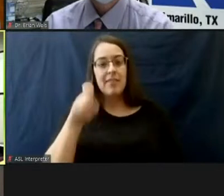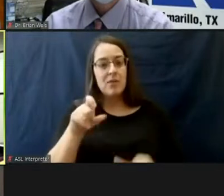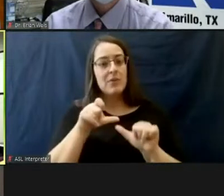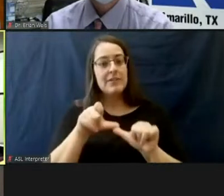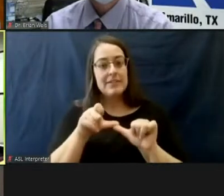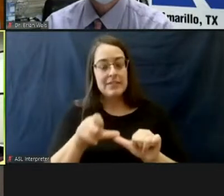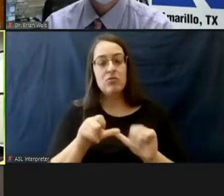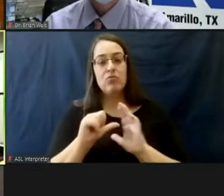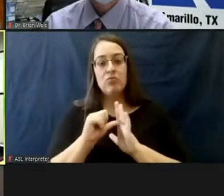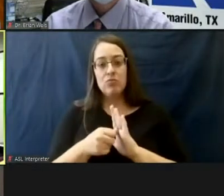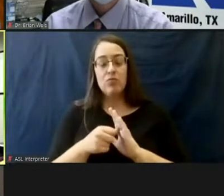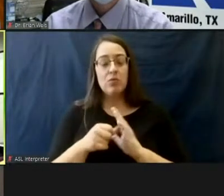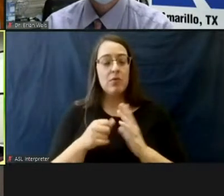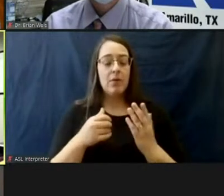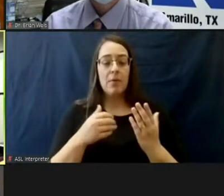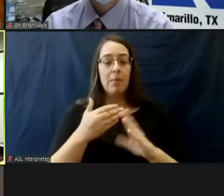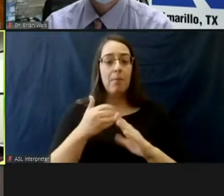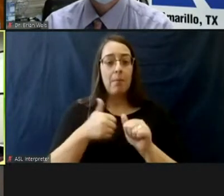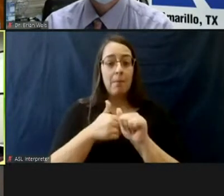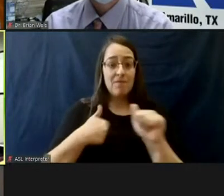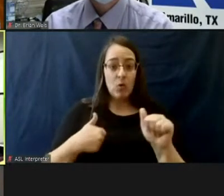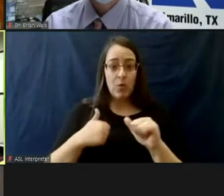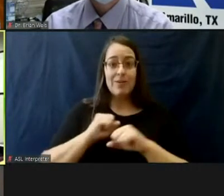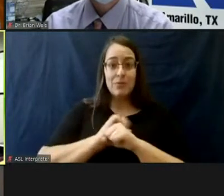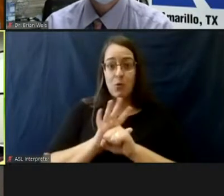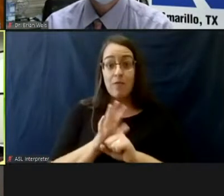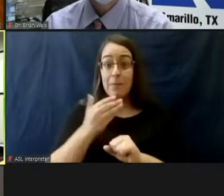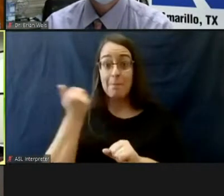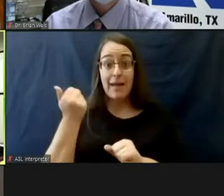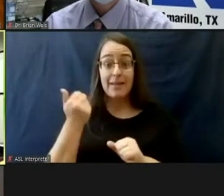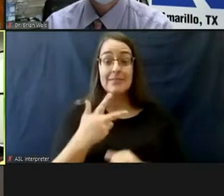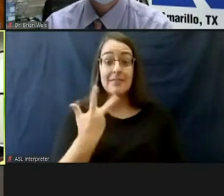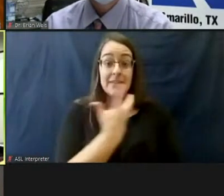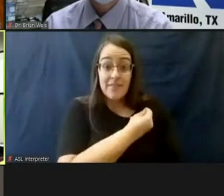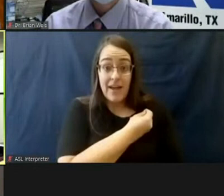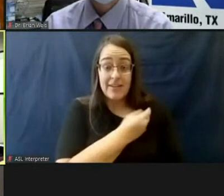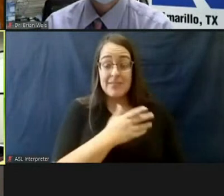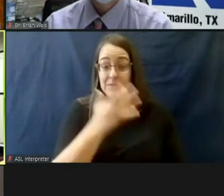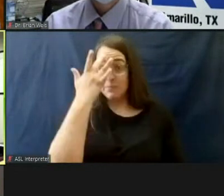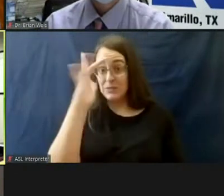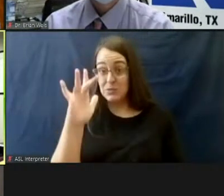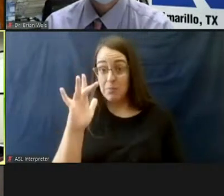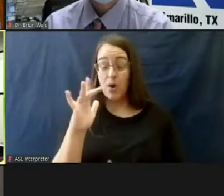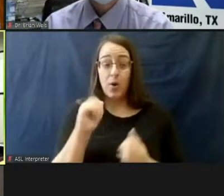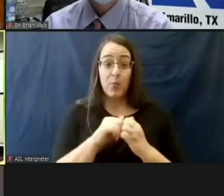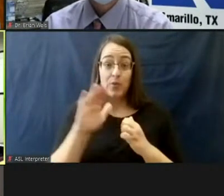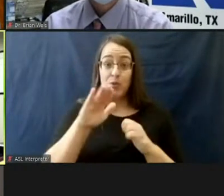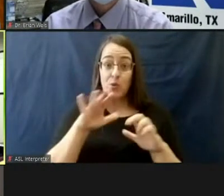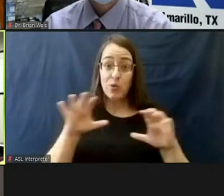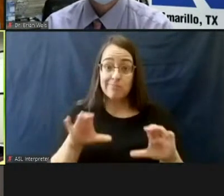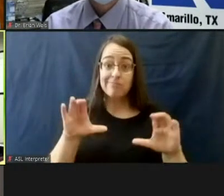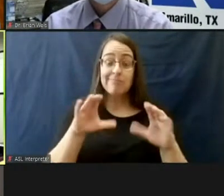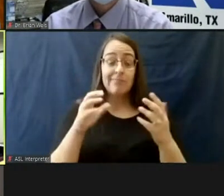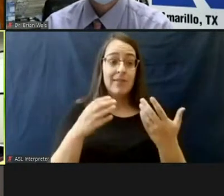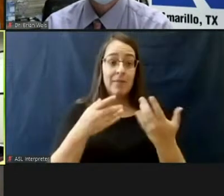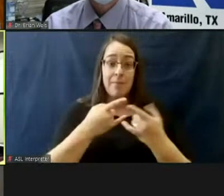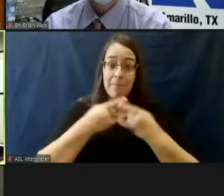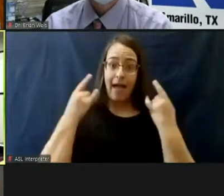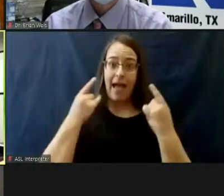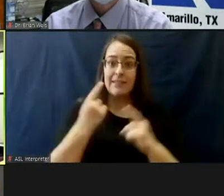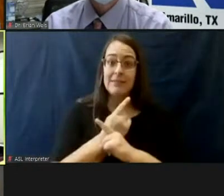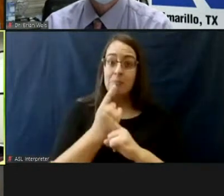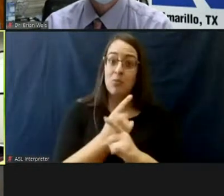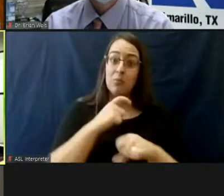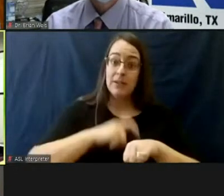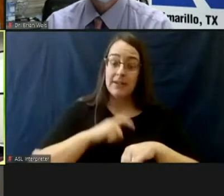is the best. Get vaccinated, be smart with what you're doing with masking at the appropriate times and attempting